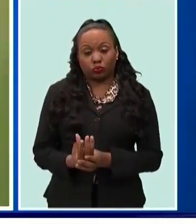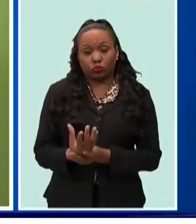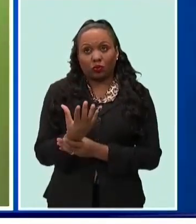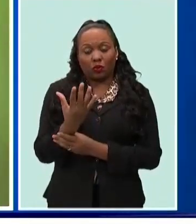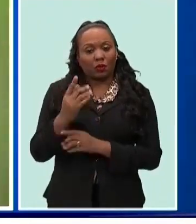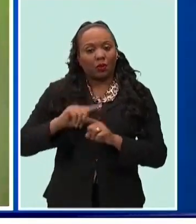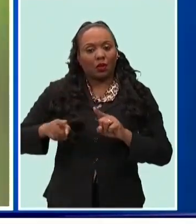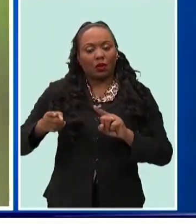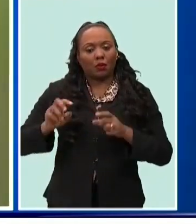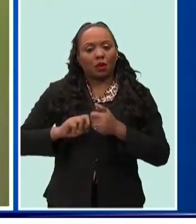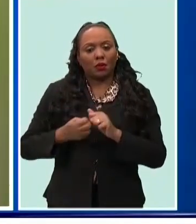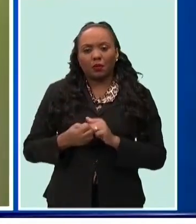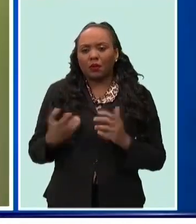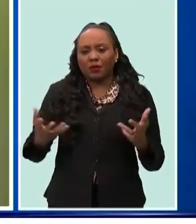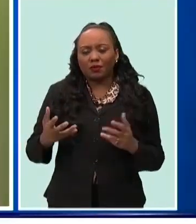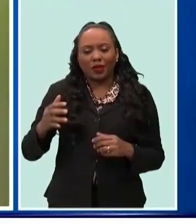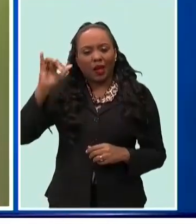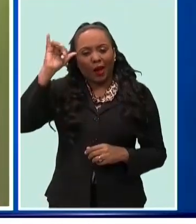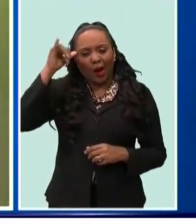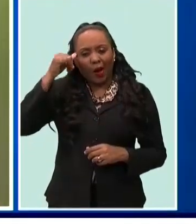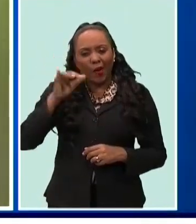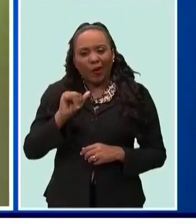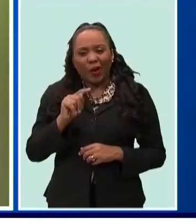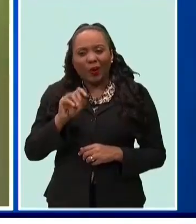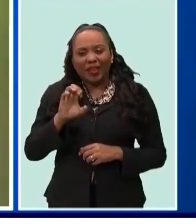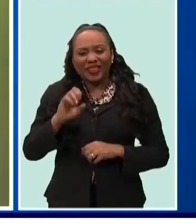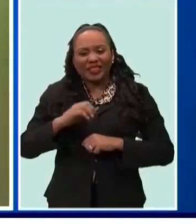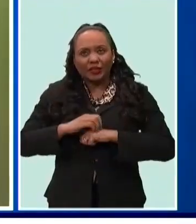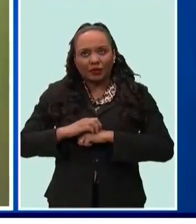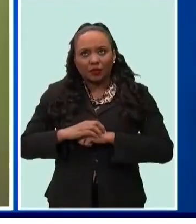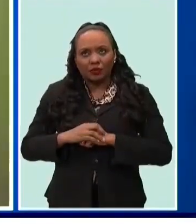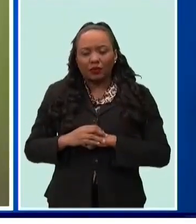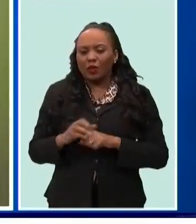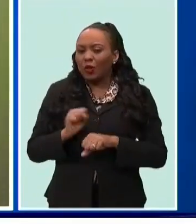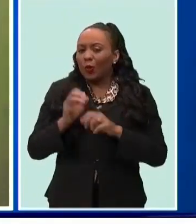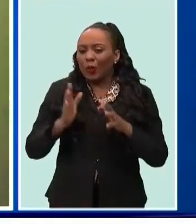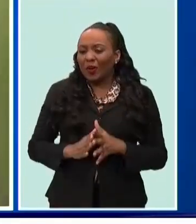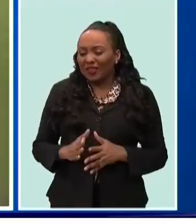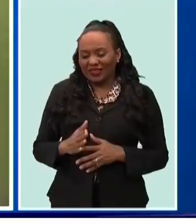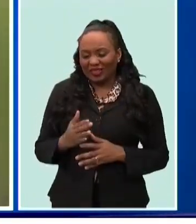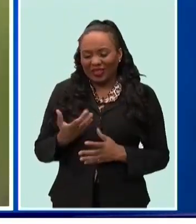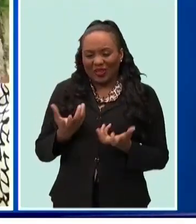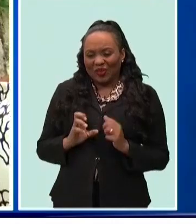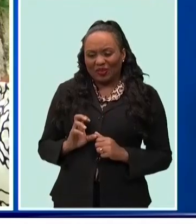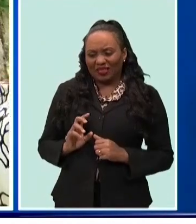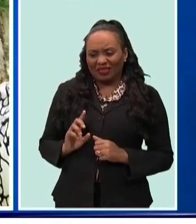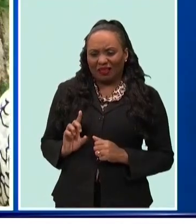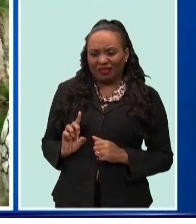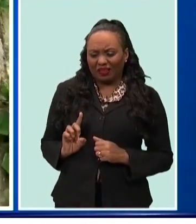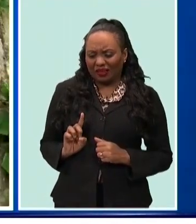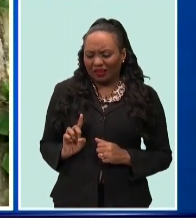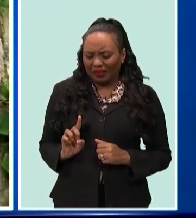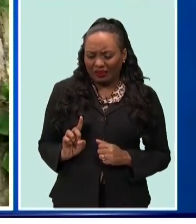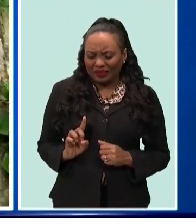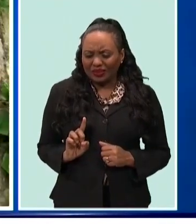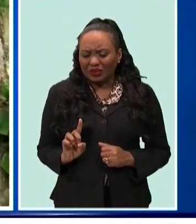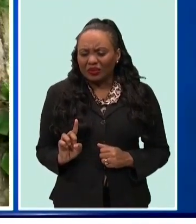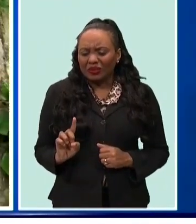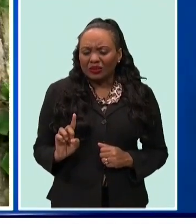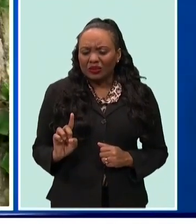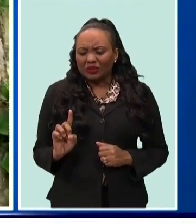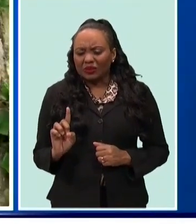itch, and it's making it difficult to get workers into the fields. When you ask persons to go and harvest in these fields, you're